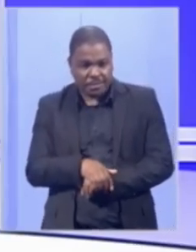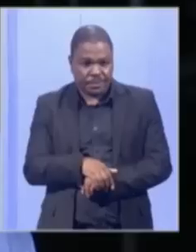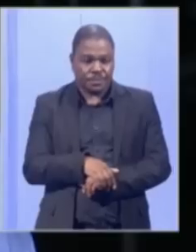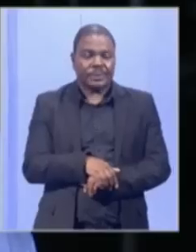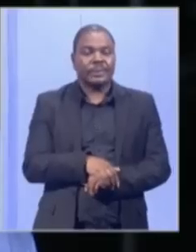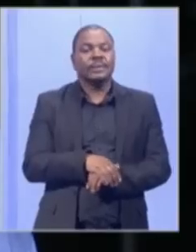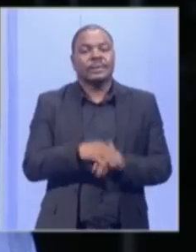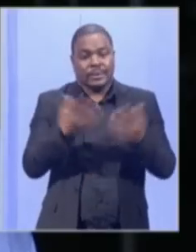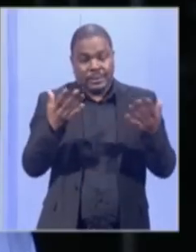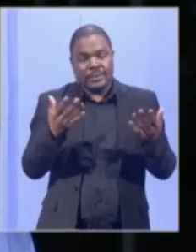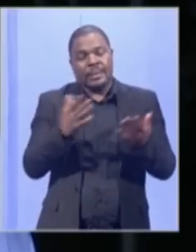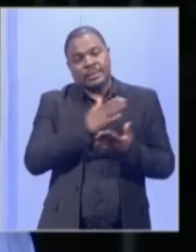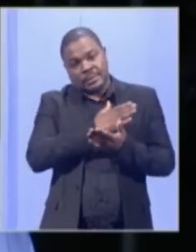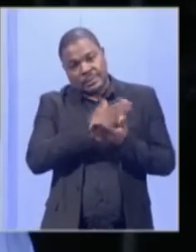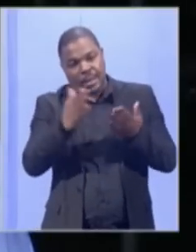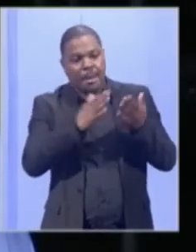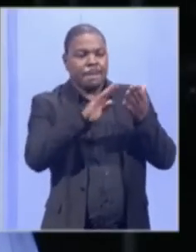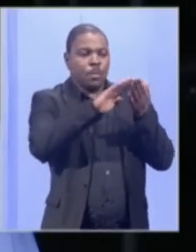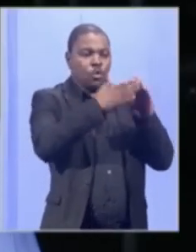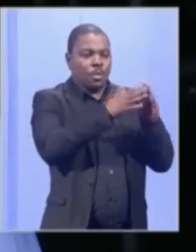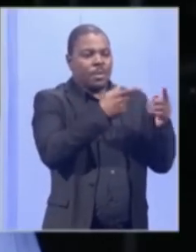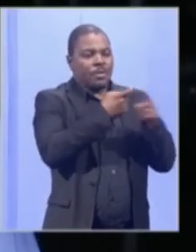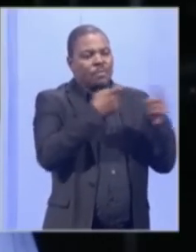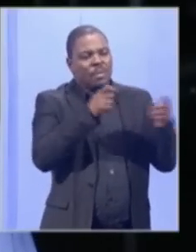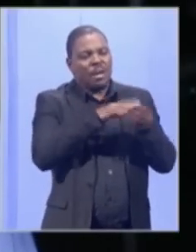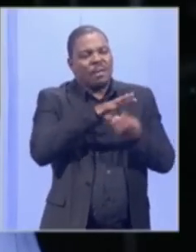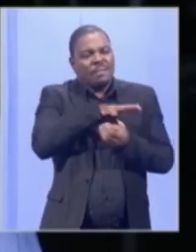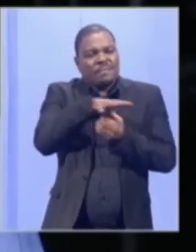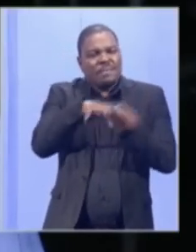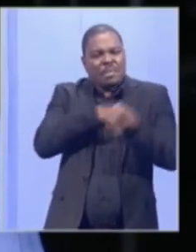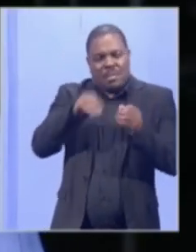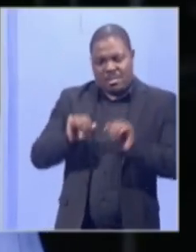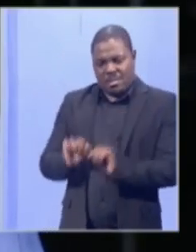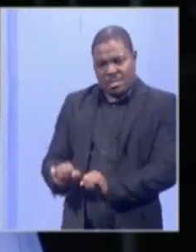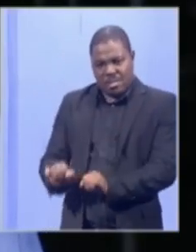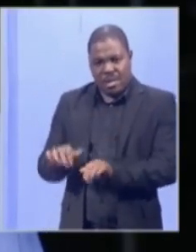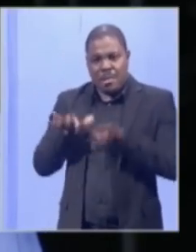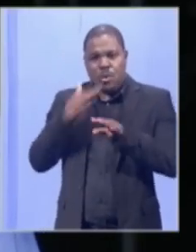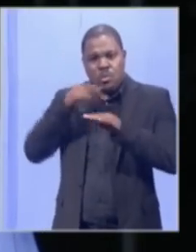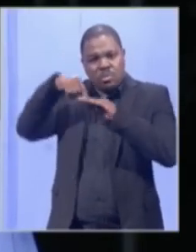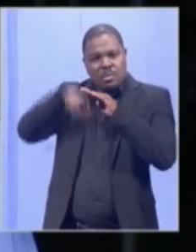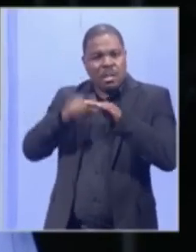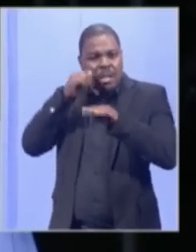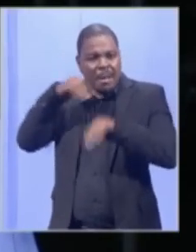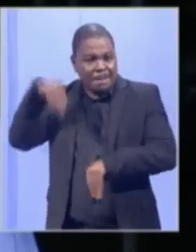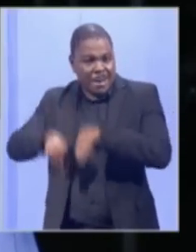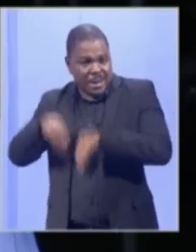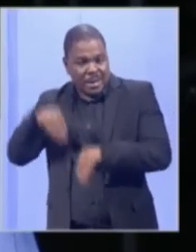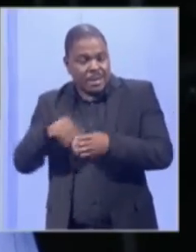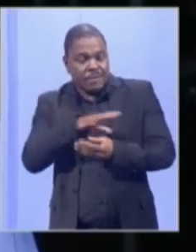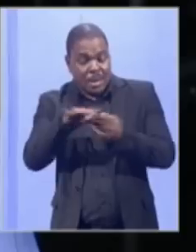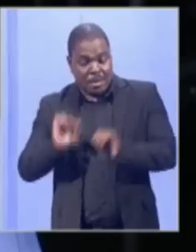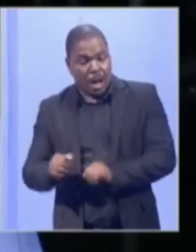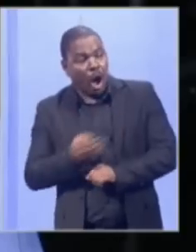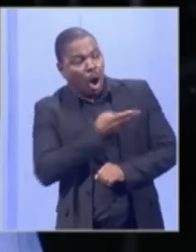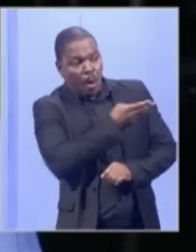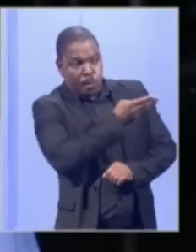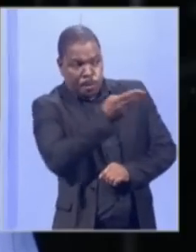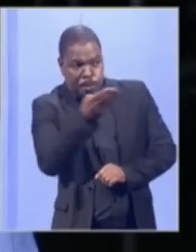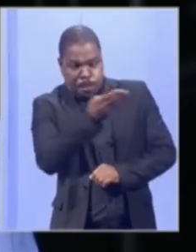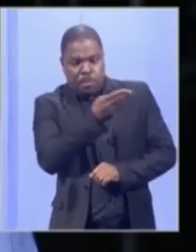gona le beng kgotsa baagi bang ba ile goreng ke ba masika a baepi ba ba semolaong ba ile goreng ba gaeletswe ka fa tlase ga lefatshe mongwe wa